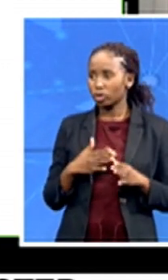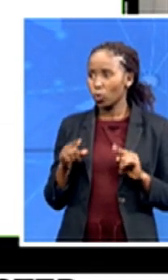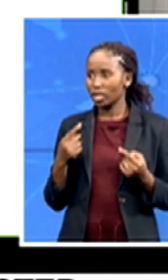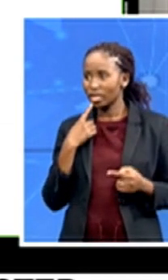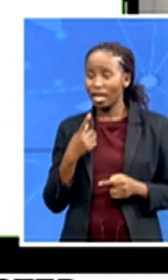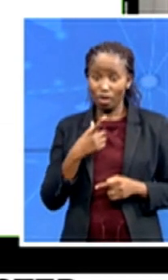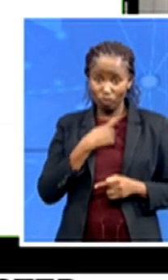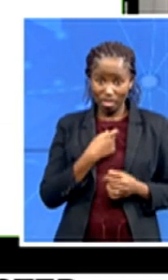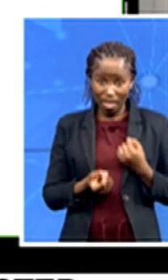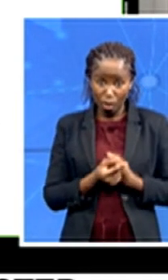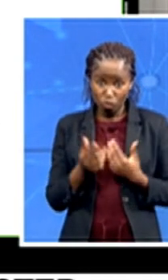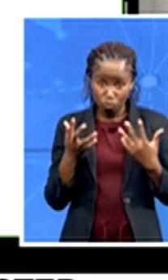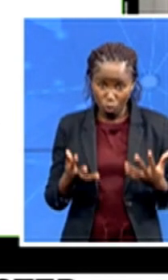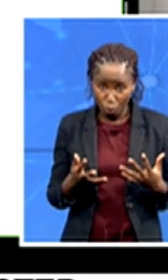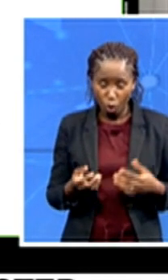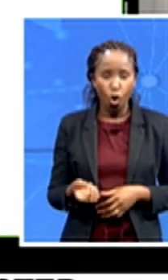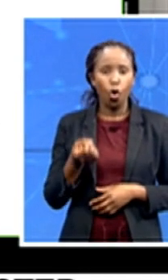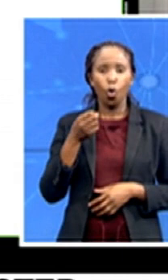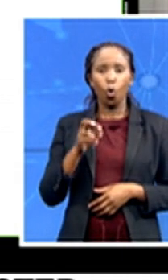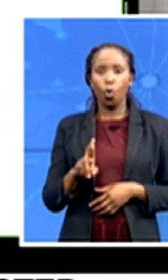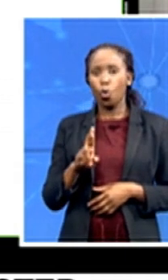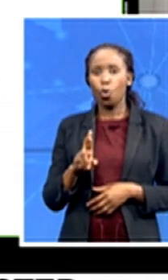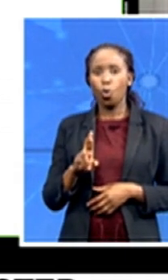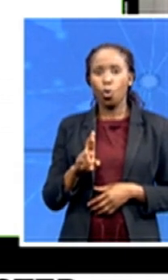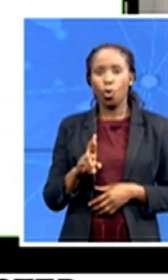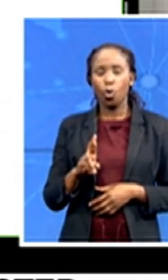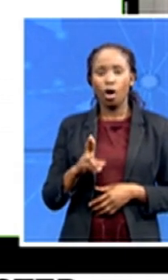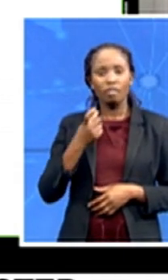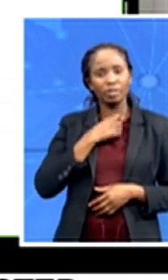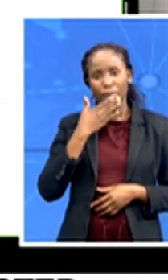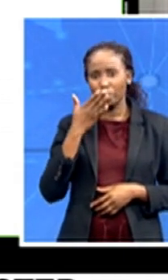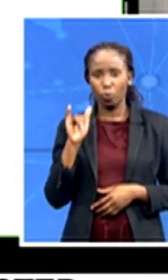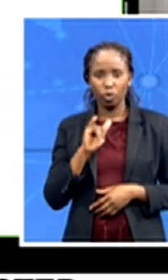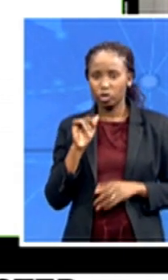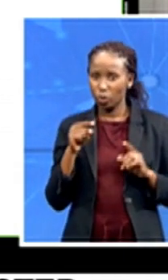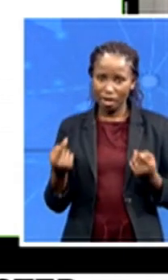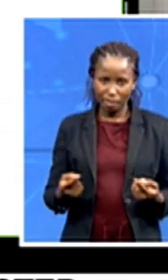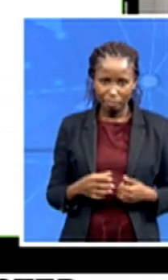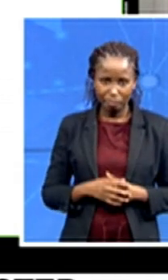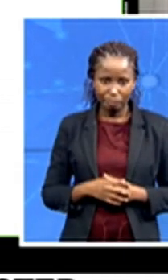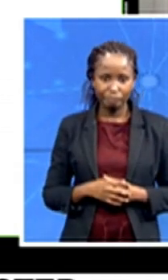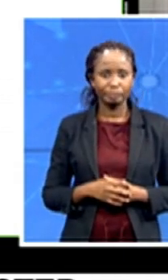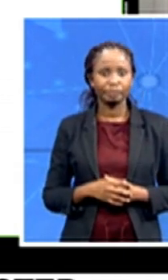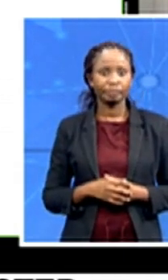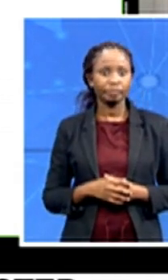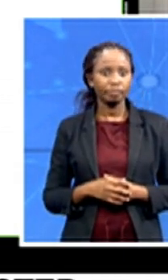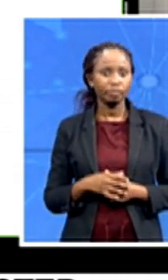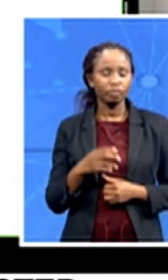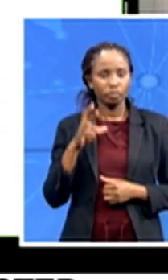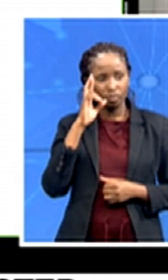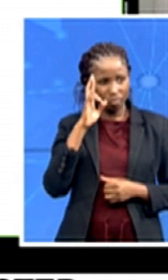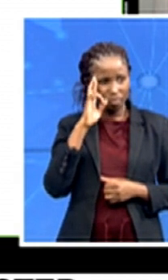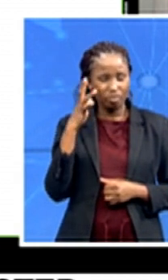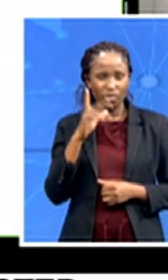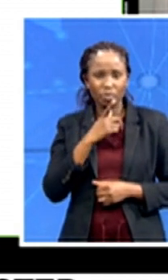event. So what is important to remember that we are vaccinating an elderly population, a large proportion